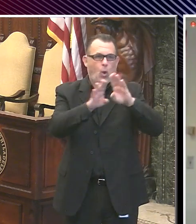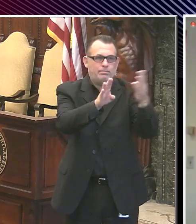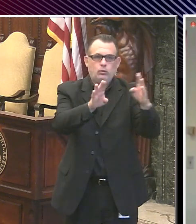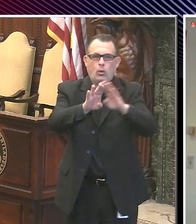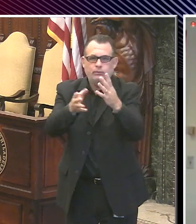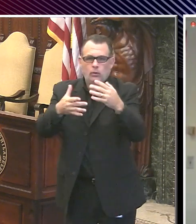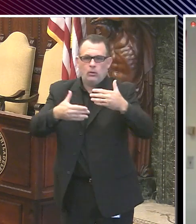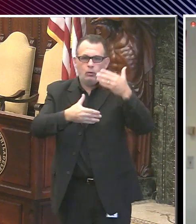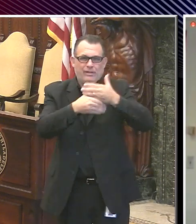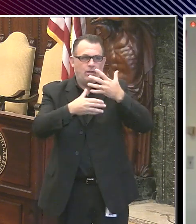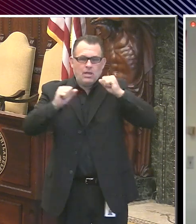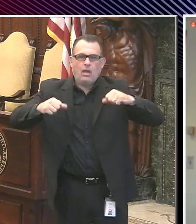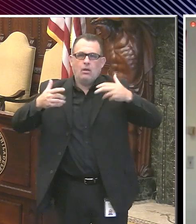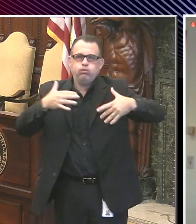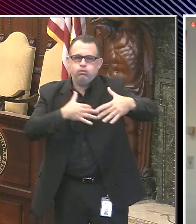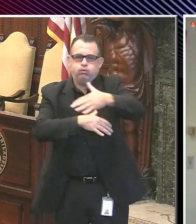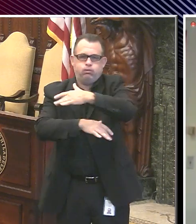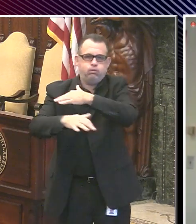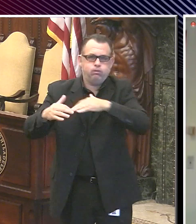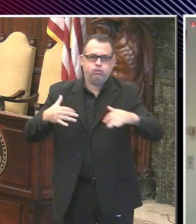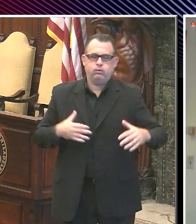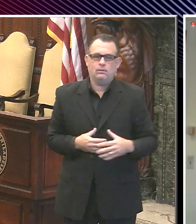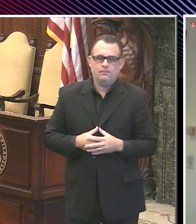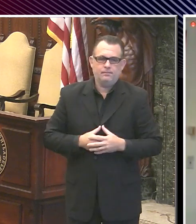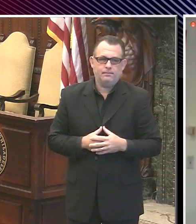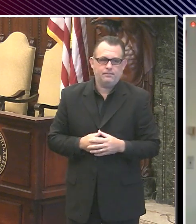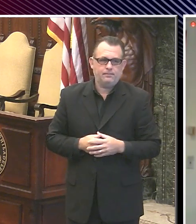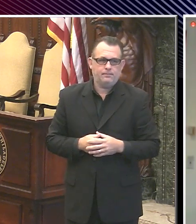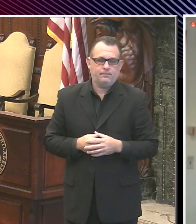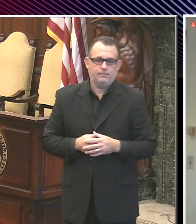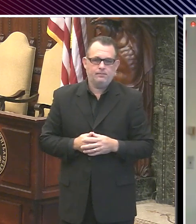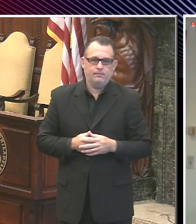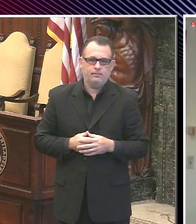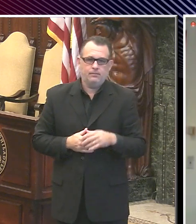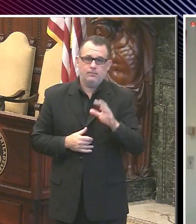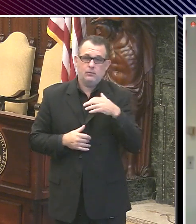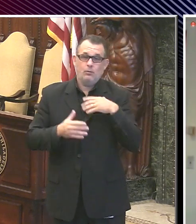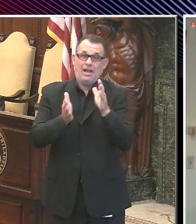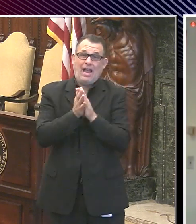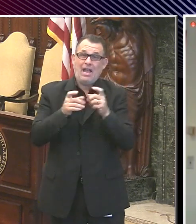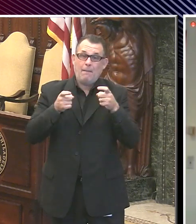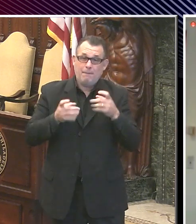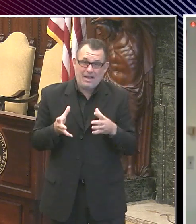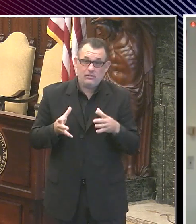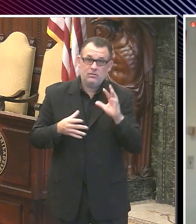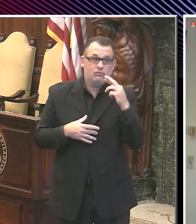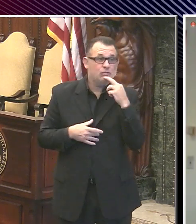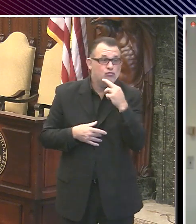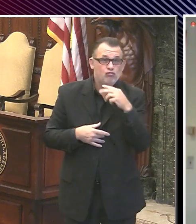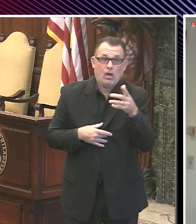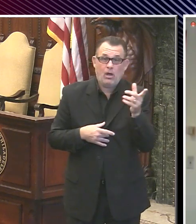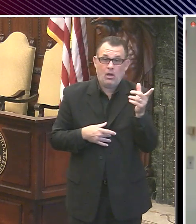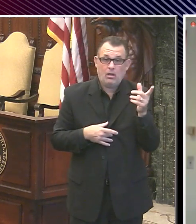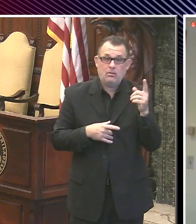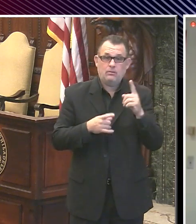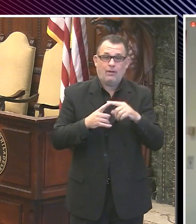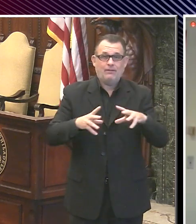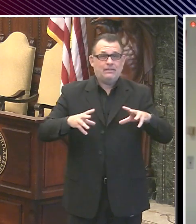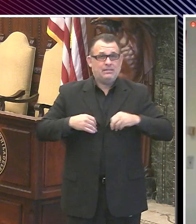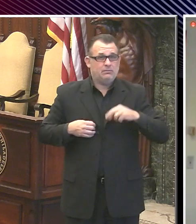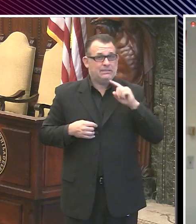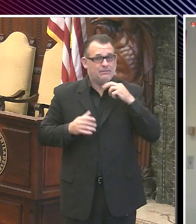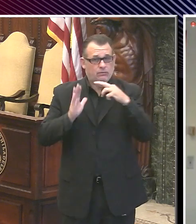the settings in their HVAC system. Now, we're asking restaurant managers to take these restrictions very seriously and follow